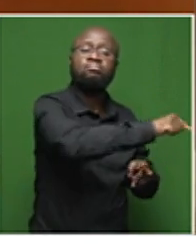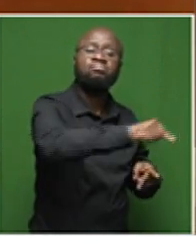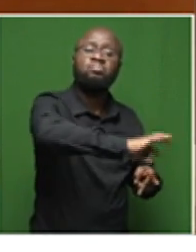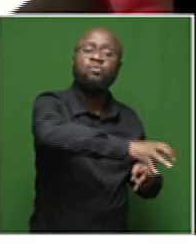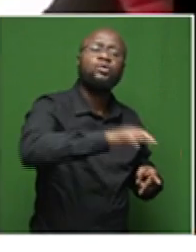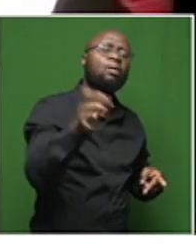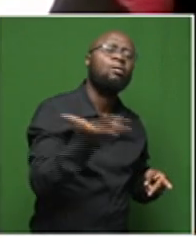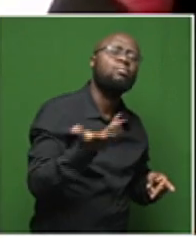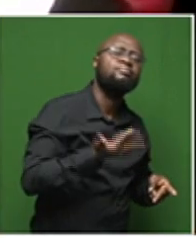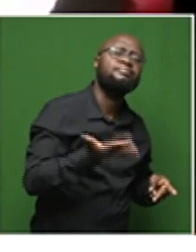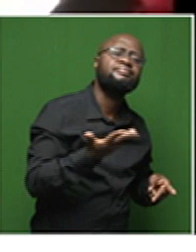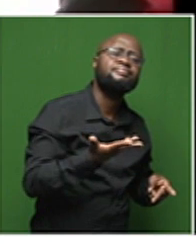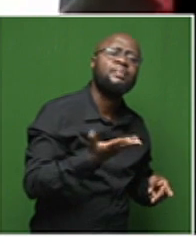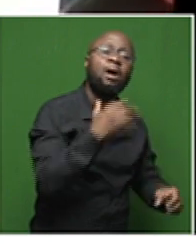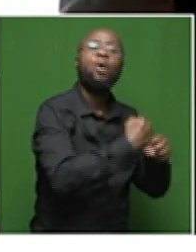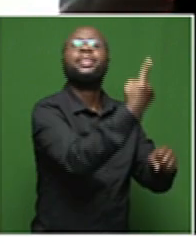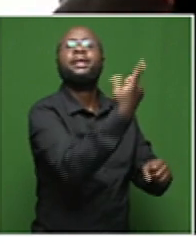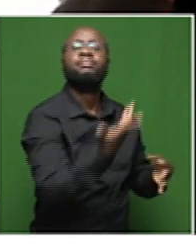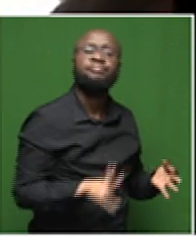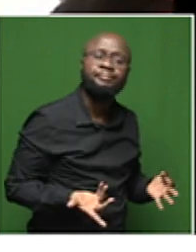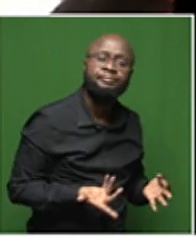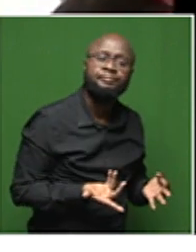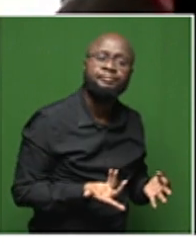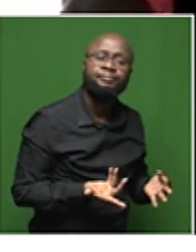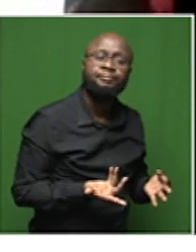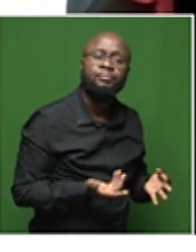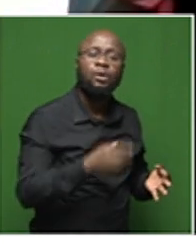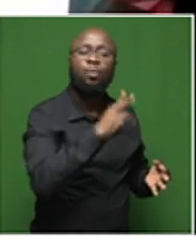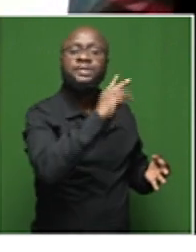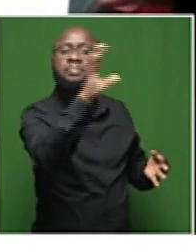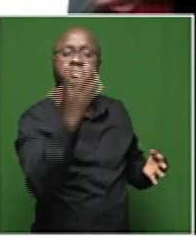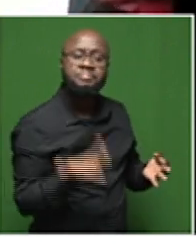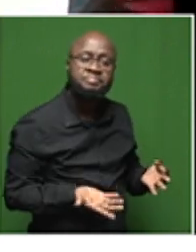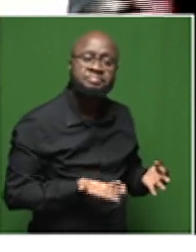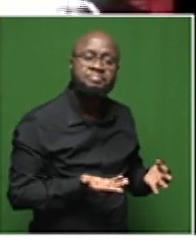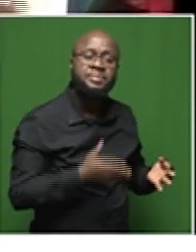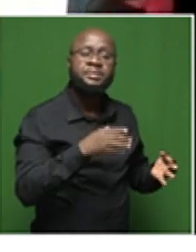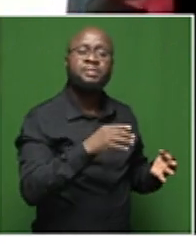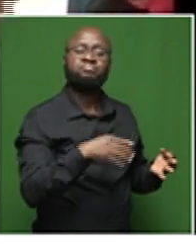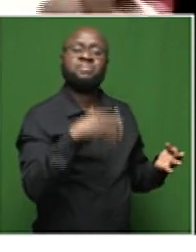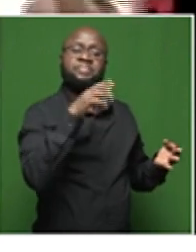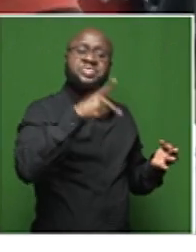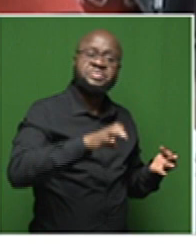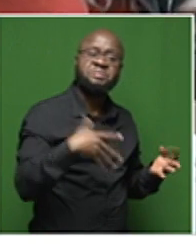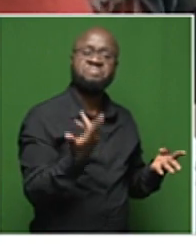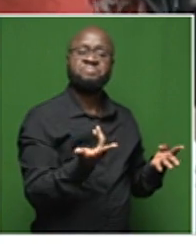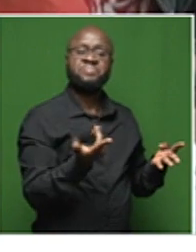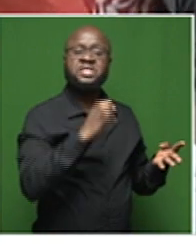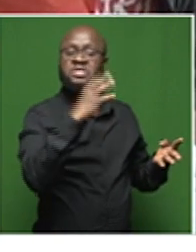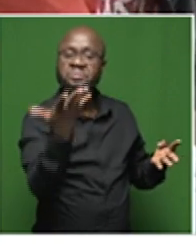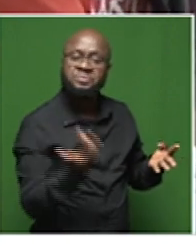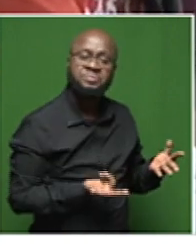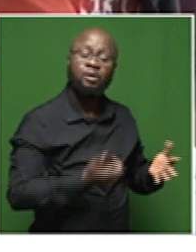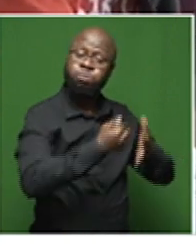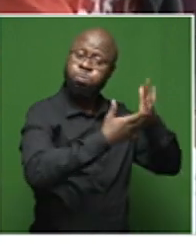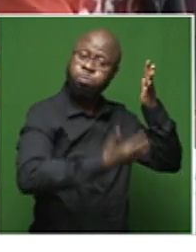another provinces, like in Gauteng, Western Cape, Gqeberha in PE, Eastern Cape. So we have